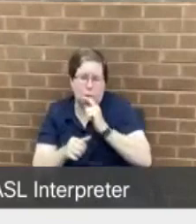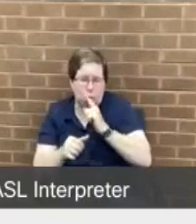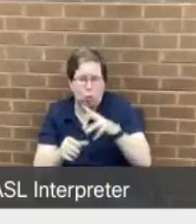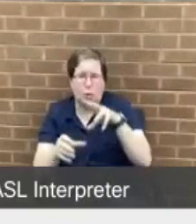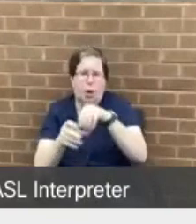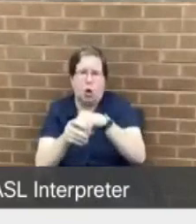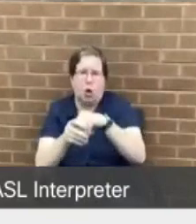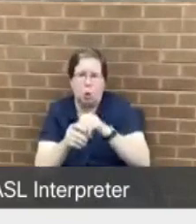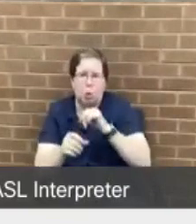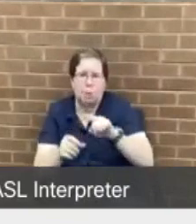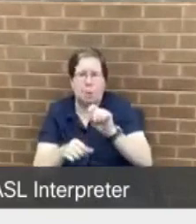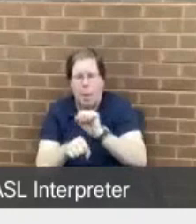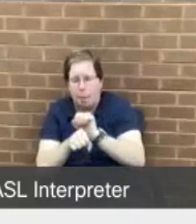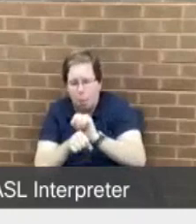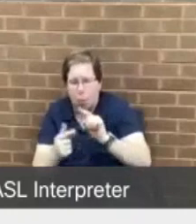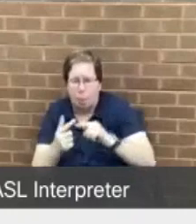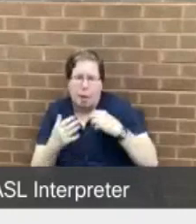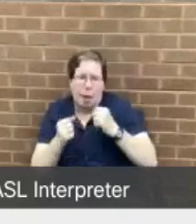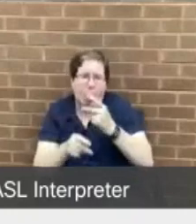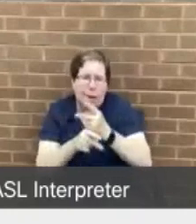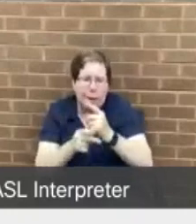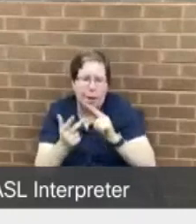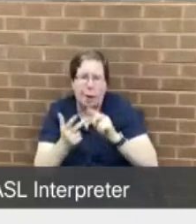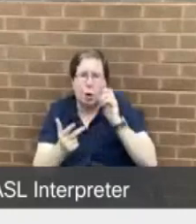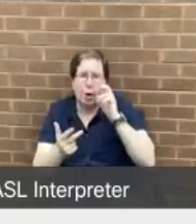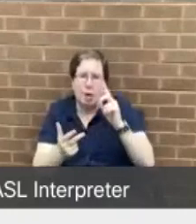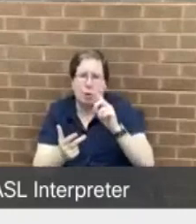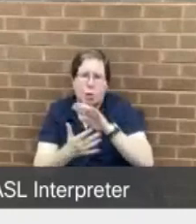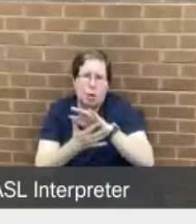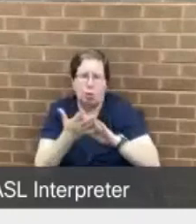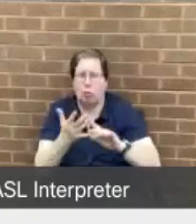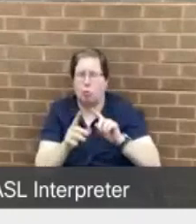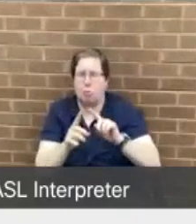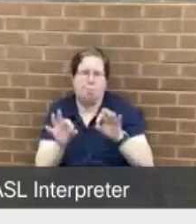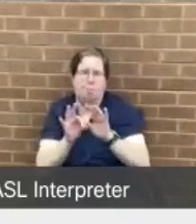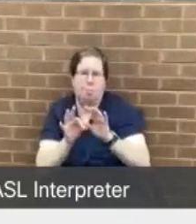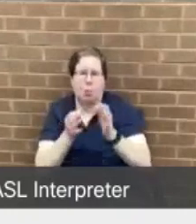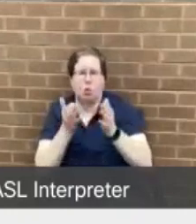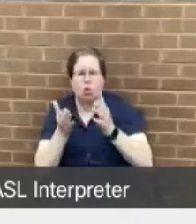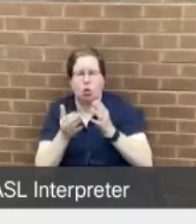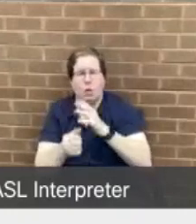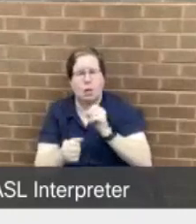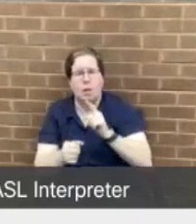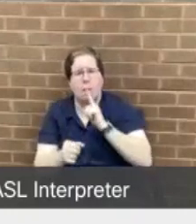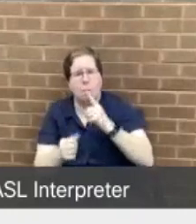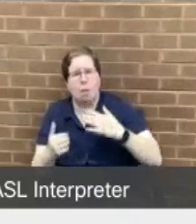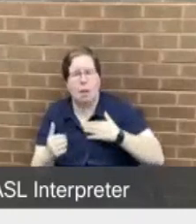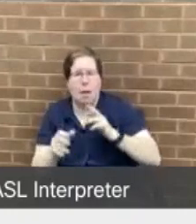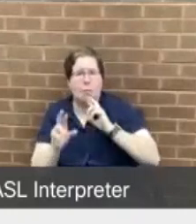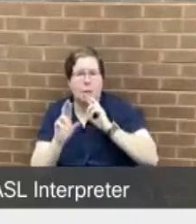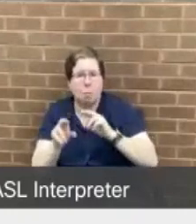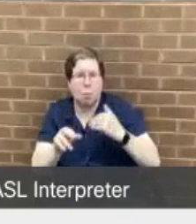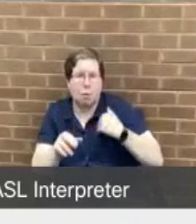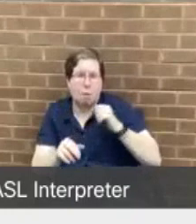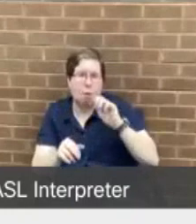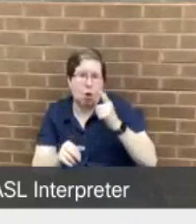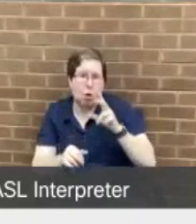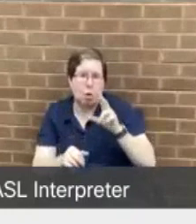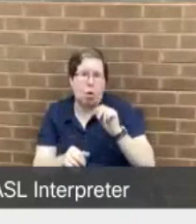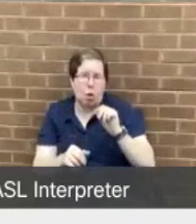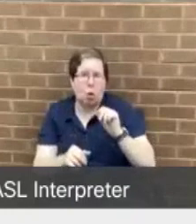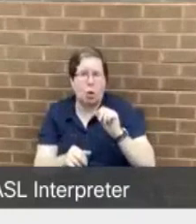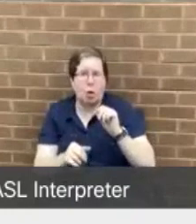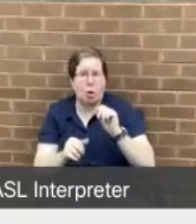residents to employment, healthcare, education, and other essential services. And I'm really happy to report that as of August 30th, all modes